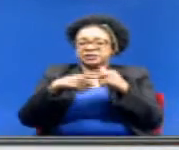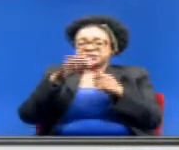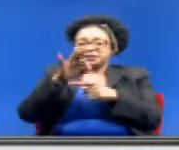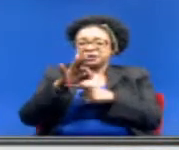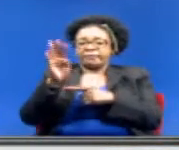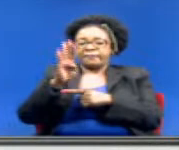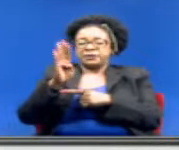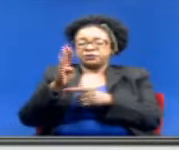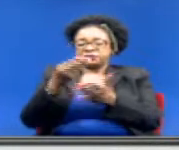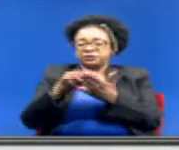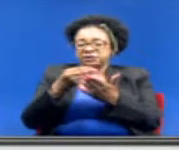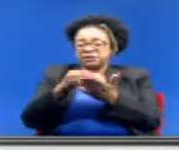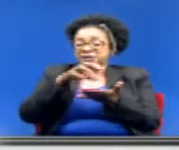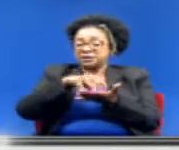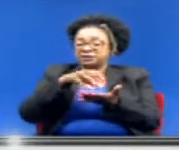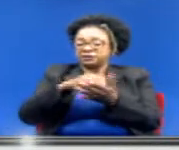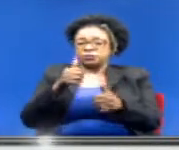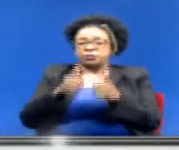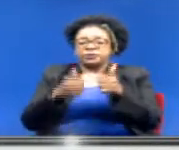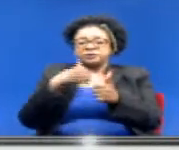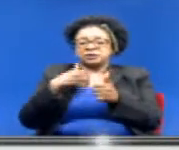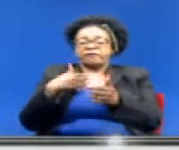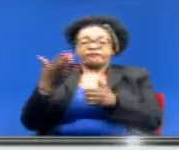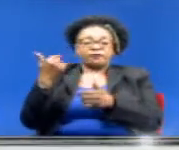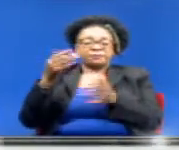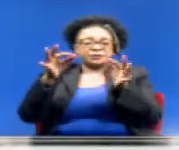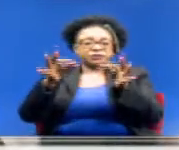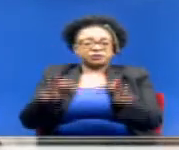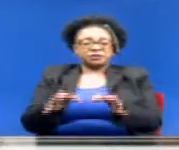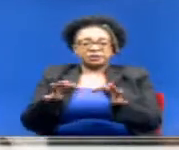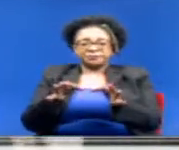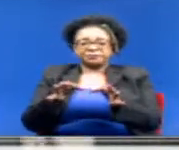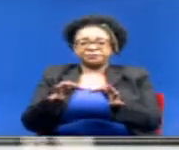case facing former Treasury Cabinet Secretary Henry Rotich.